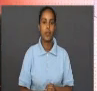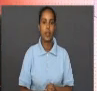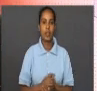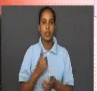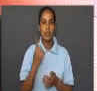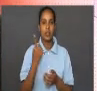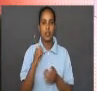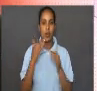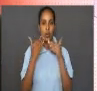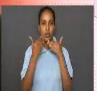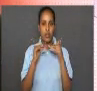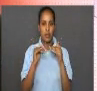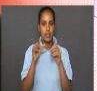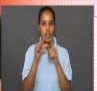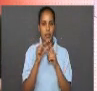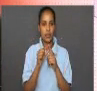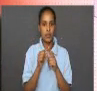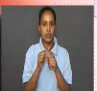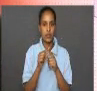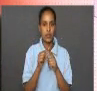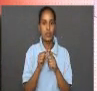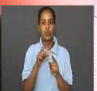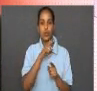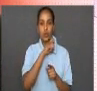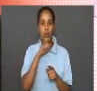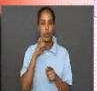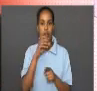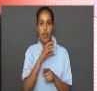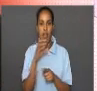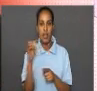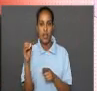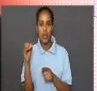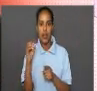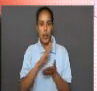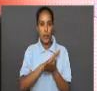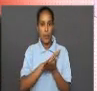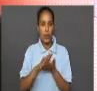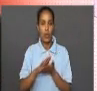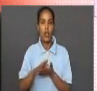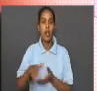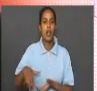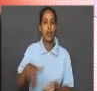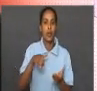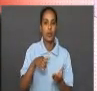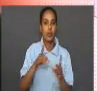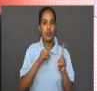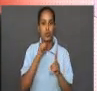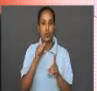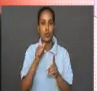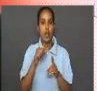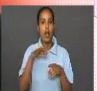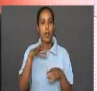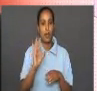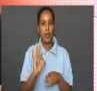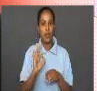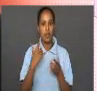The concentration terms solid and pure liquid do not